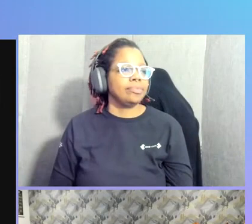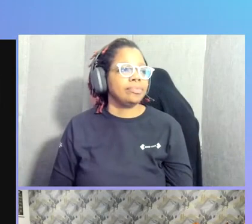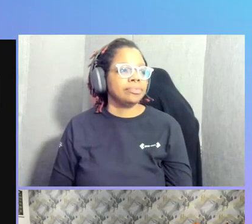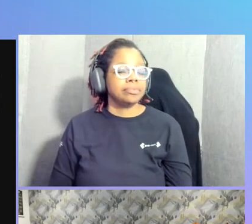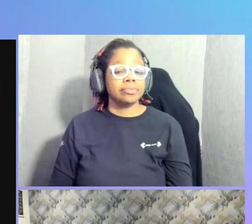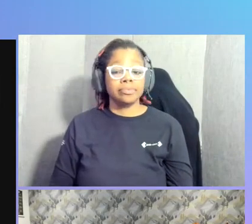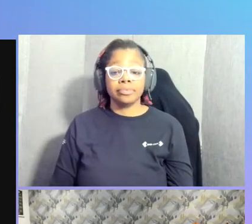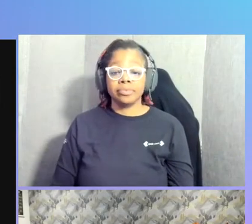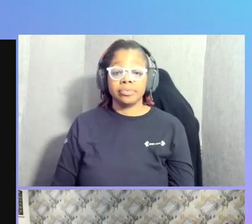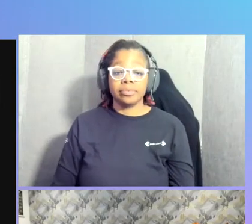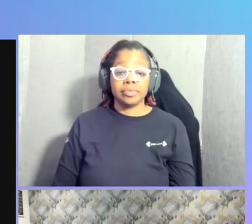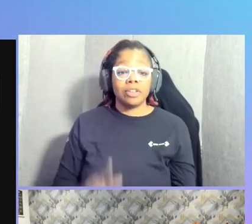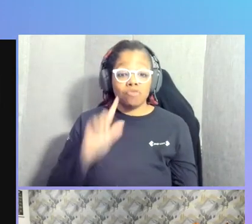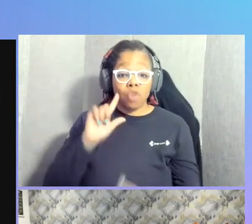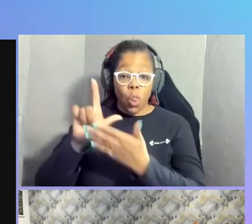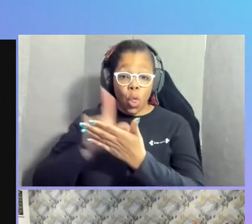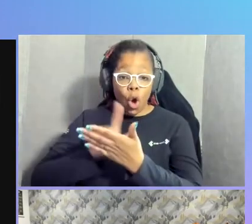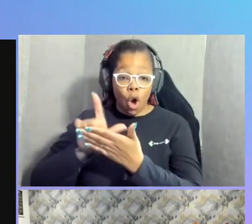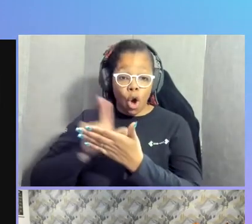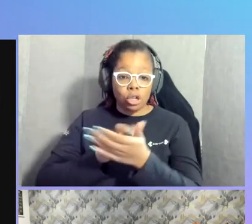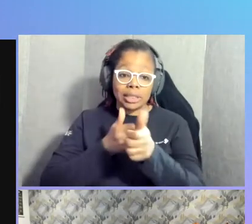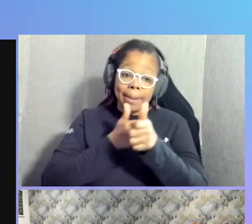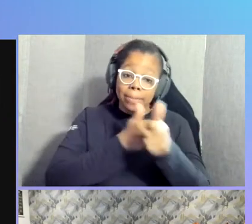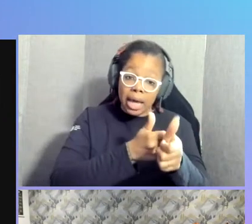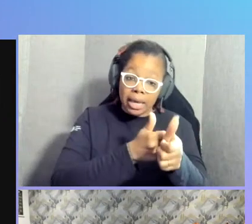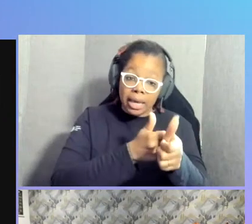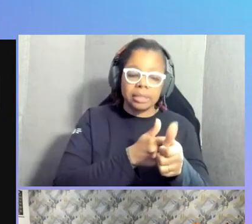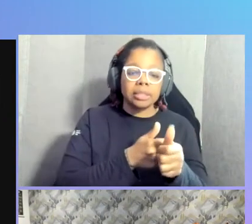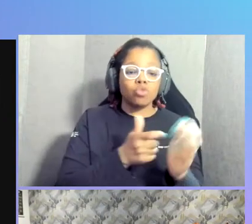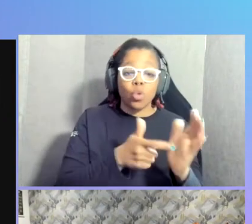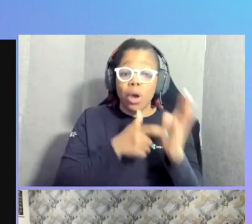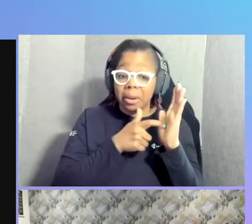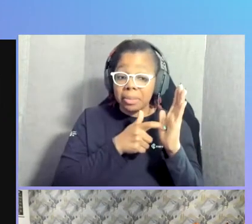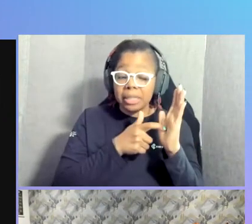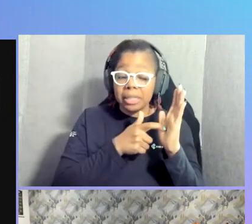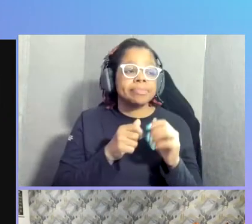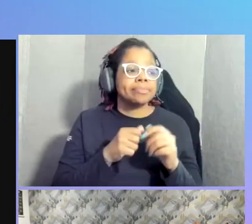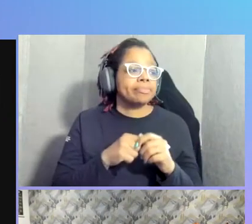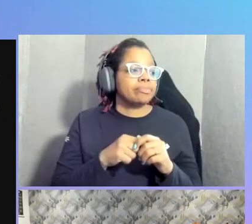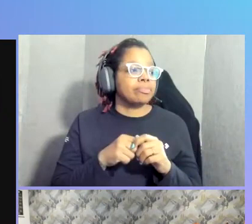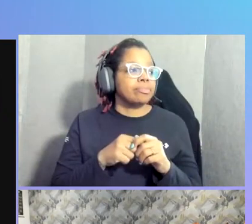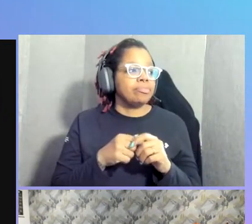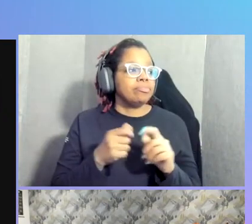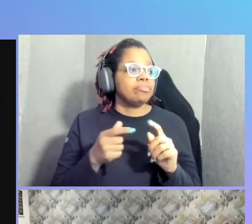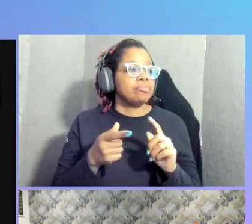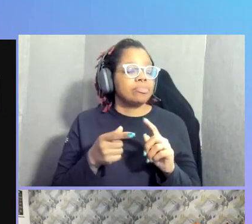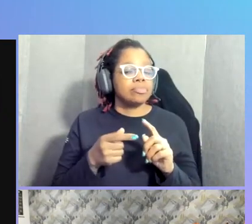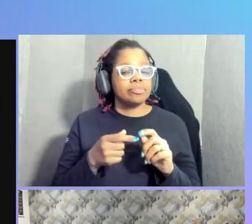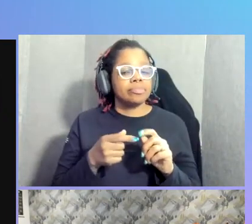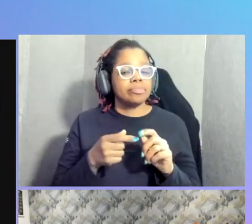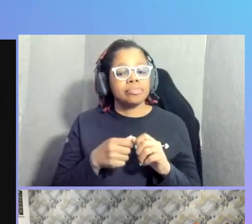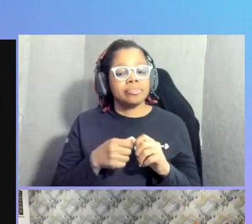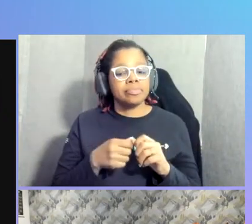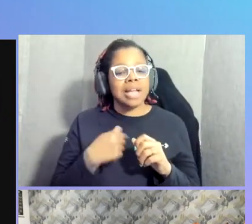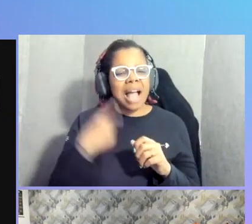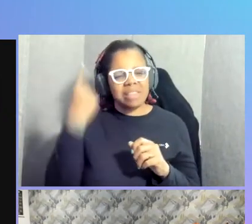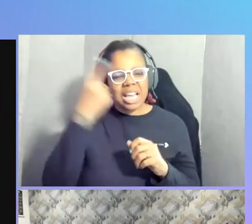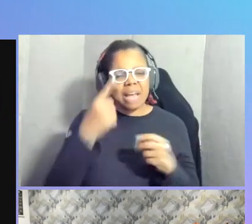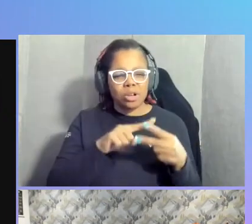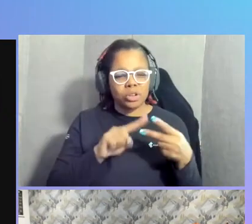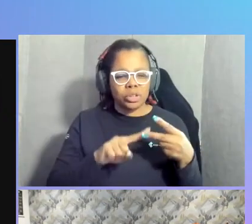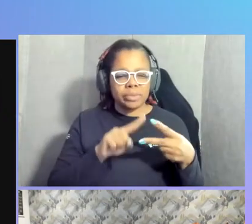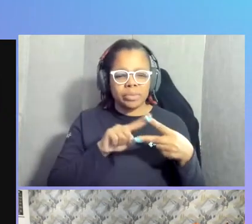Speaking of laws and compliance requirements, it comes to my mind two things. One is